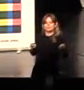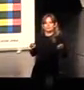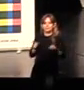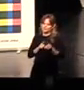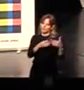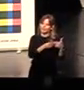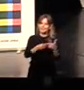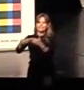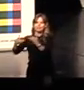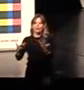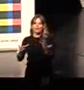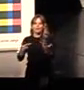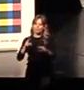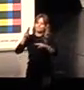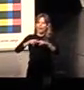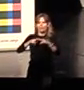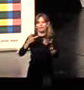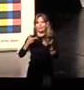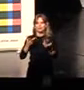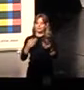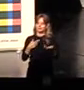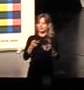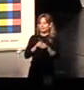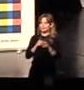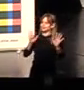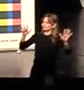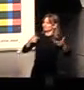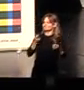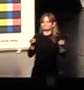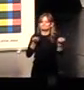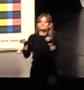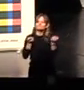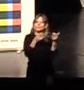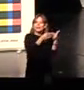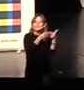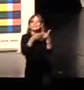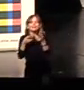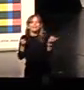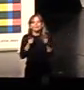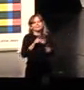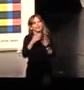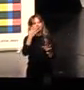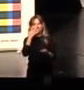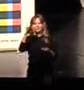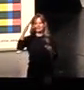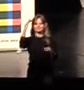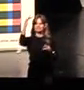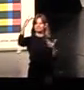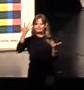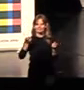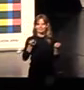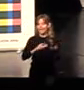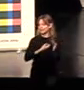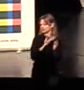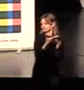de vader op de nation de kap is met ik met de logical zo'n pijn is mystical expression of